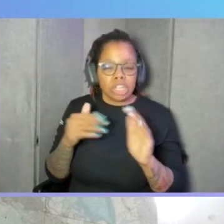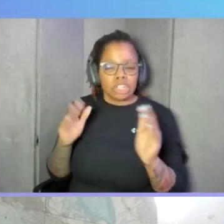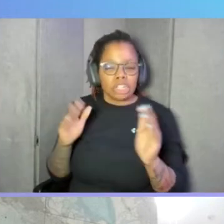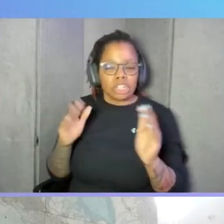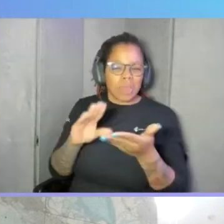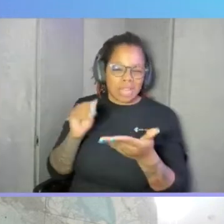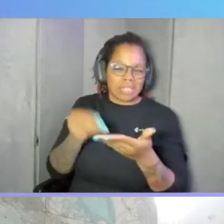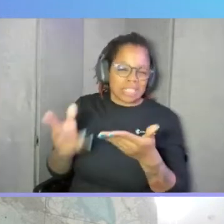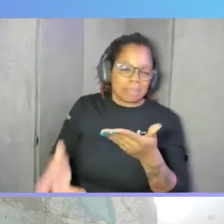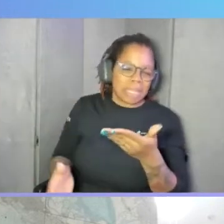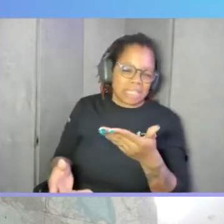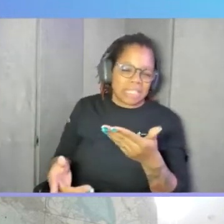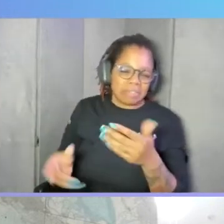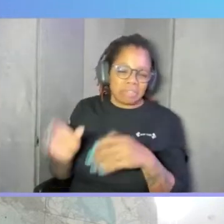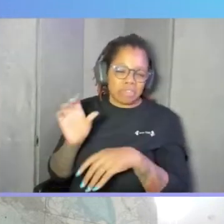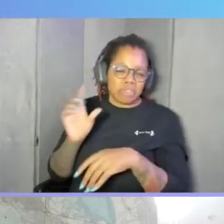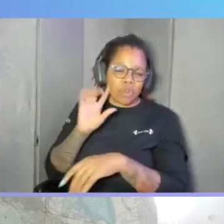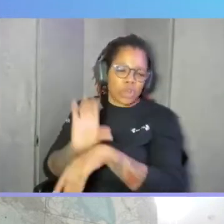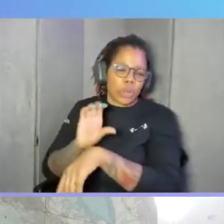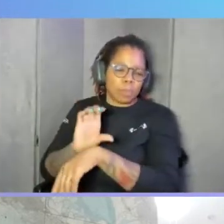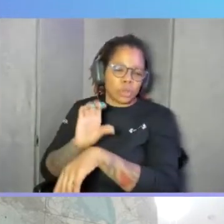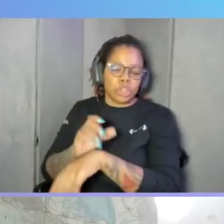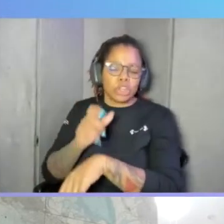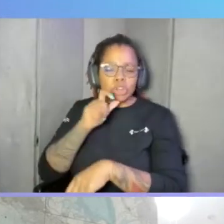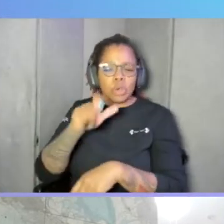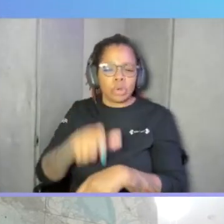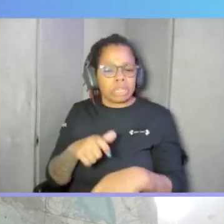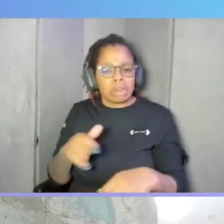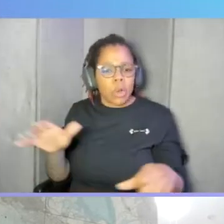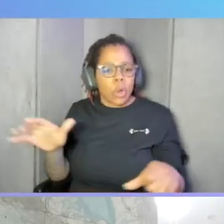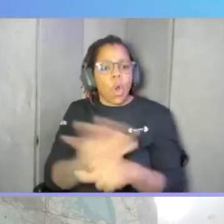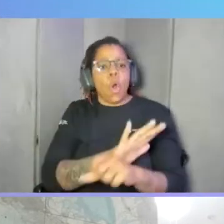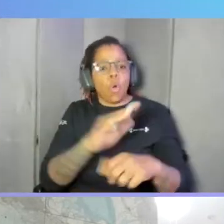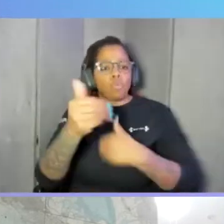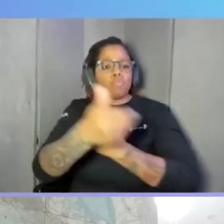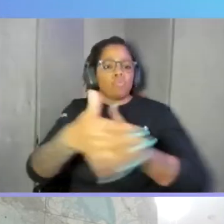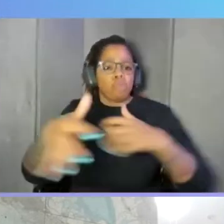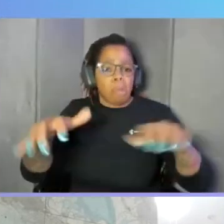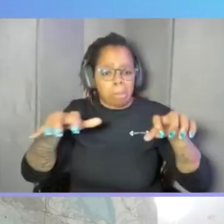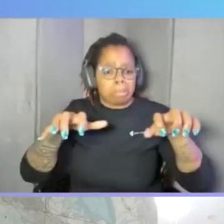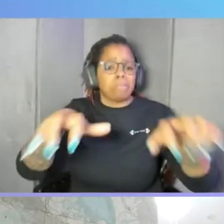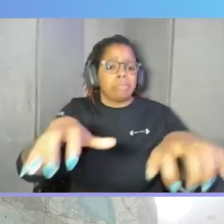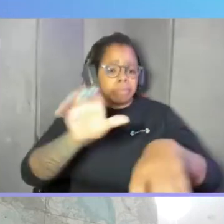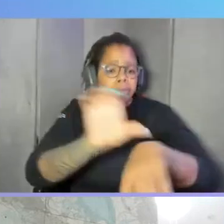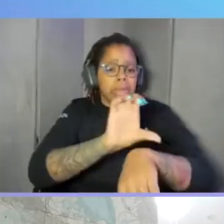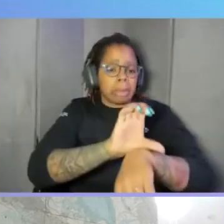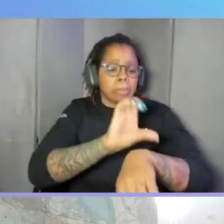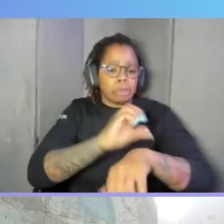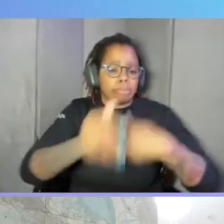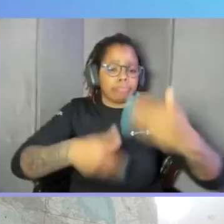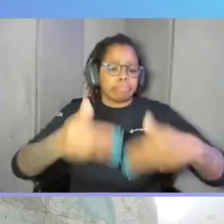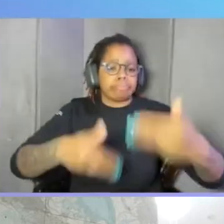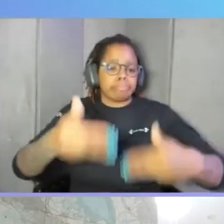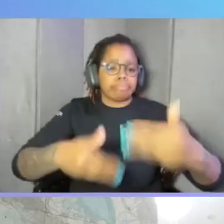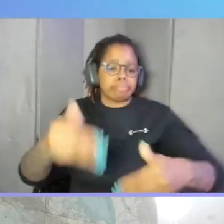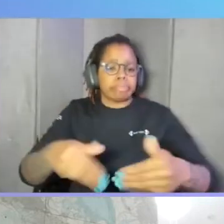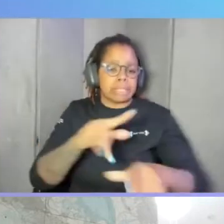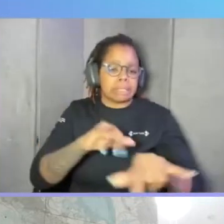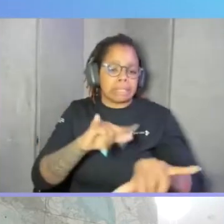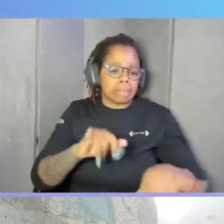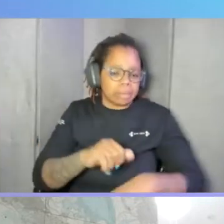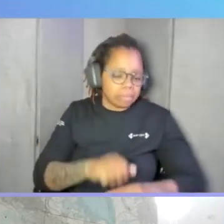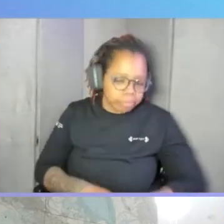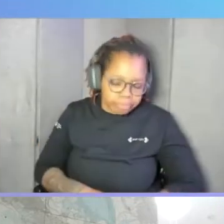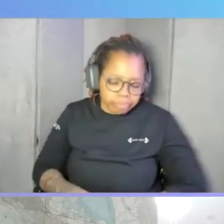expensive computer-wise. You don't have to have an entire room of parallel processing CPUs in